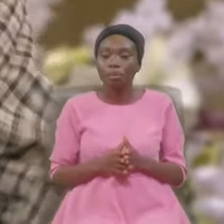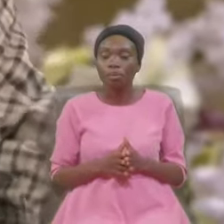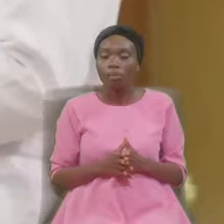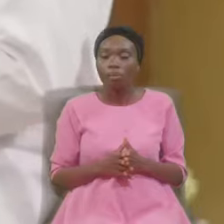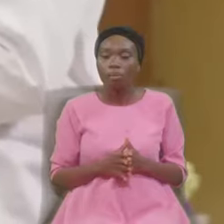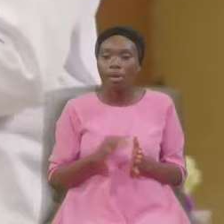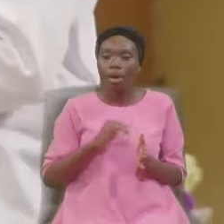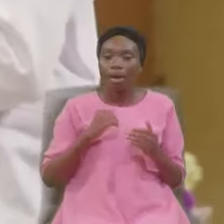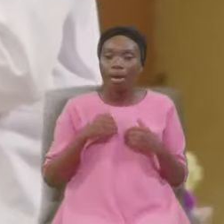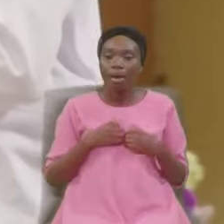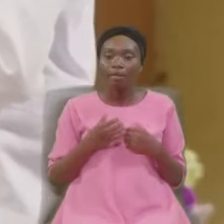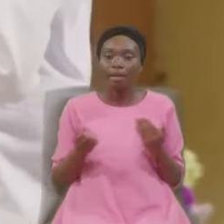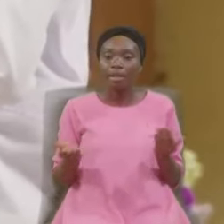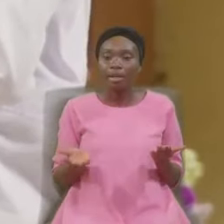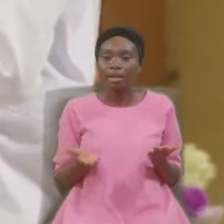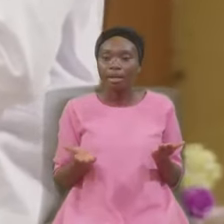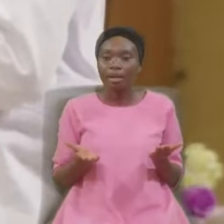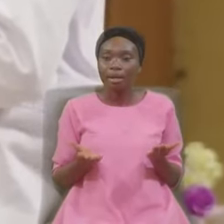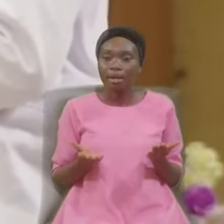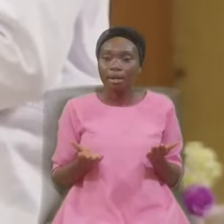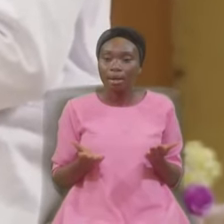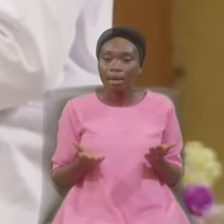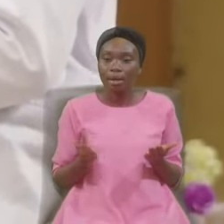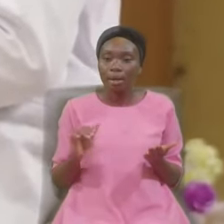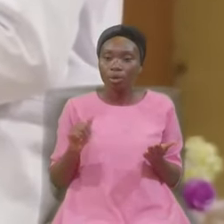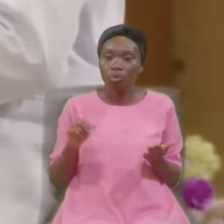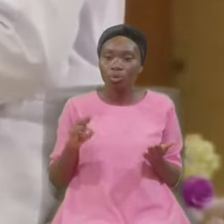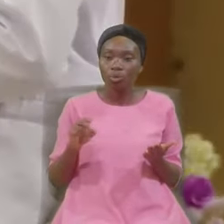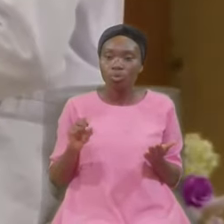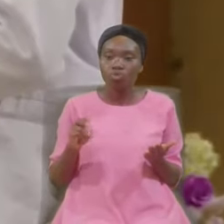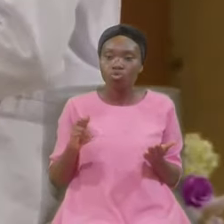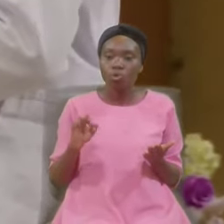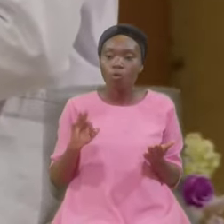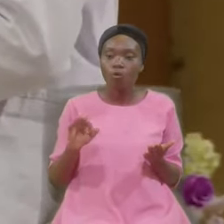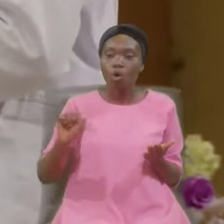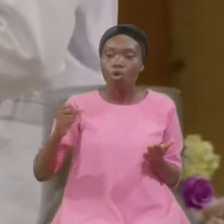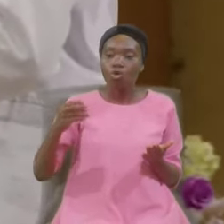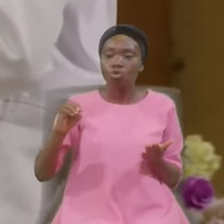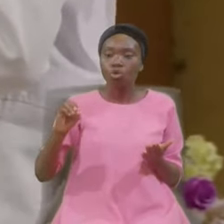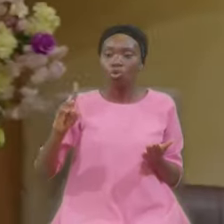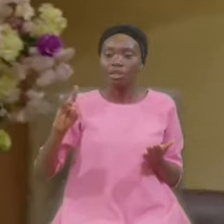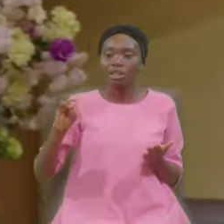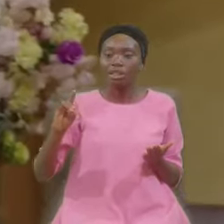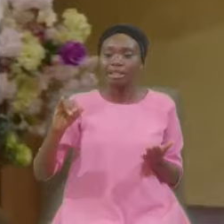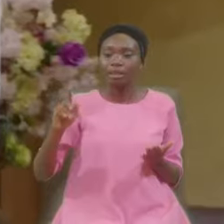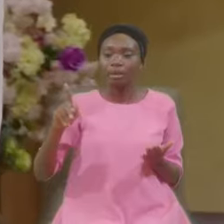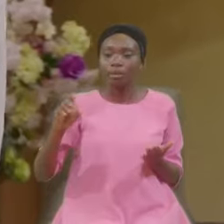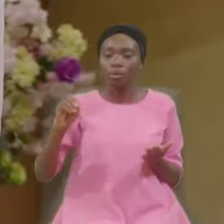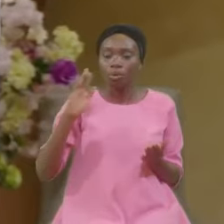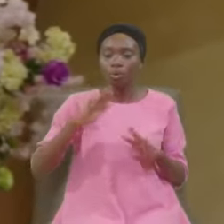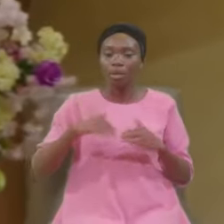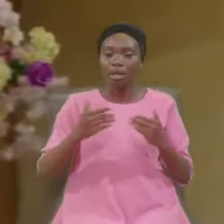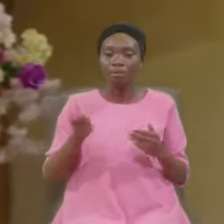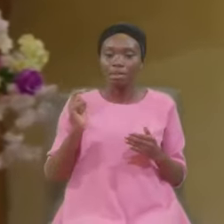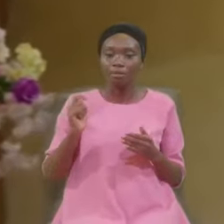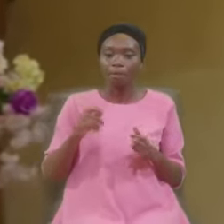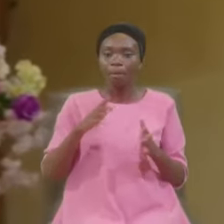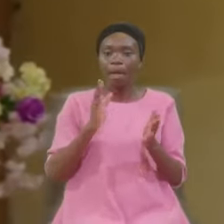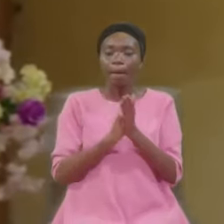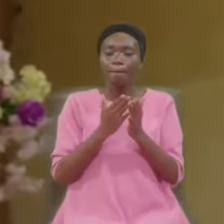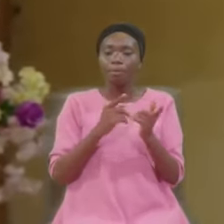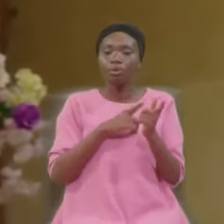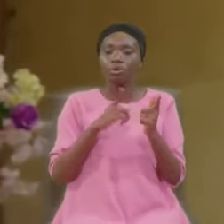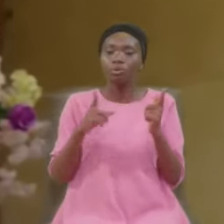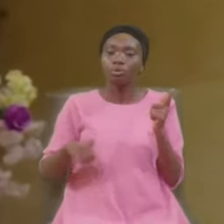I have beside me here Yusuf Shodipo. He will give his testimony. Praise the